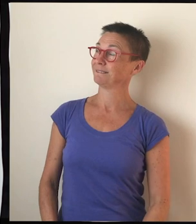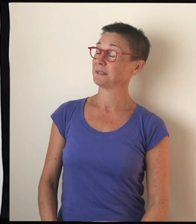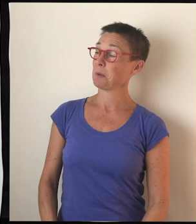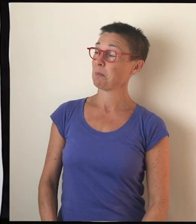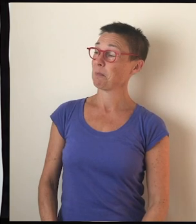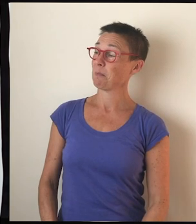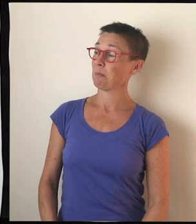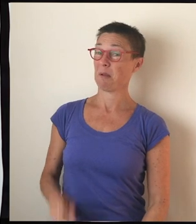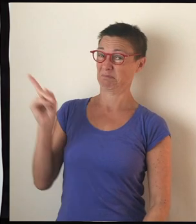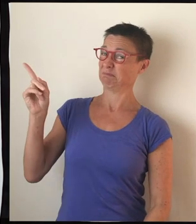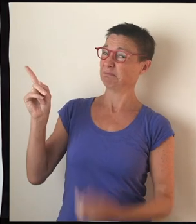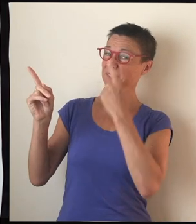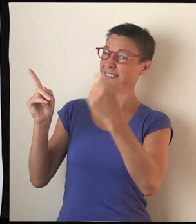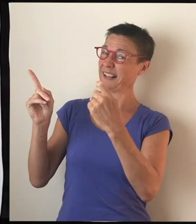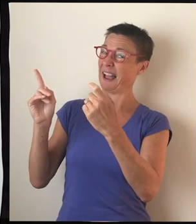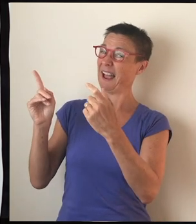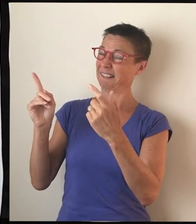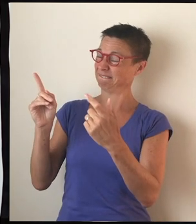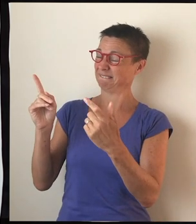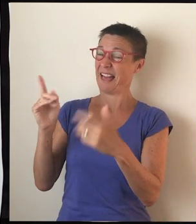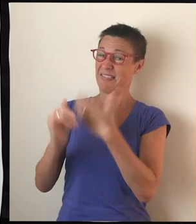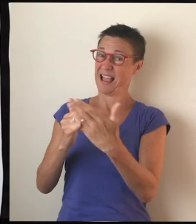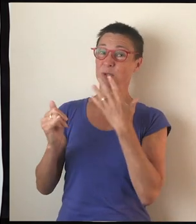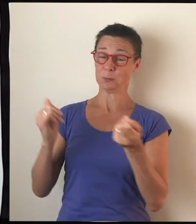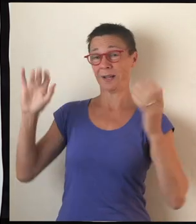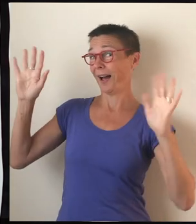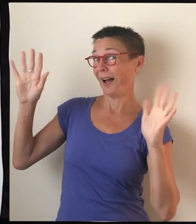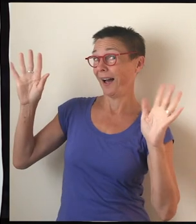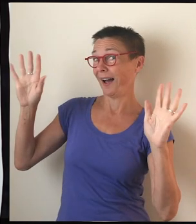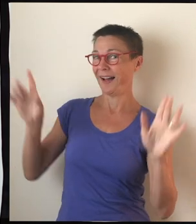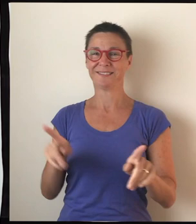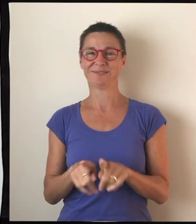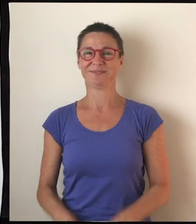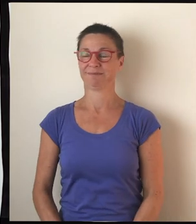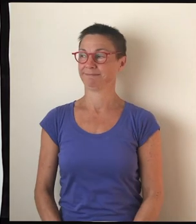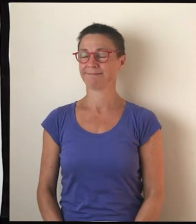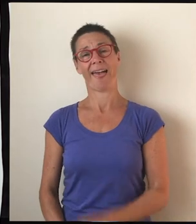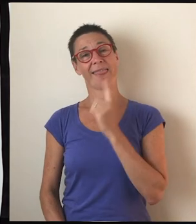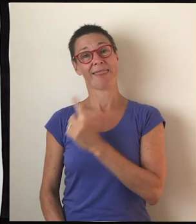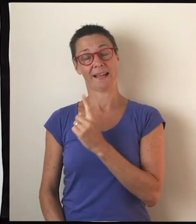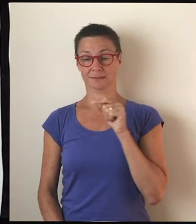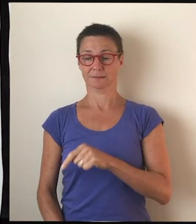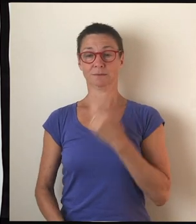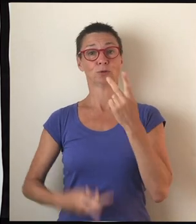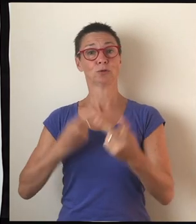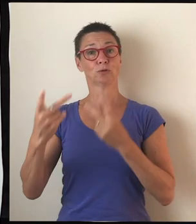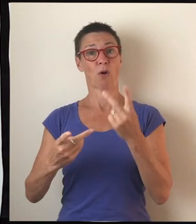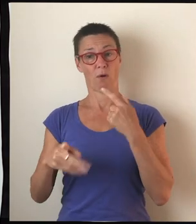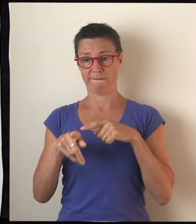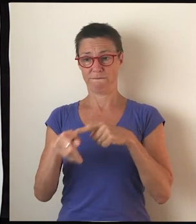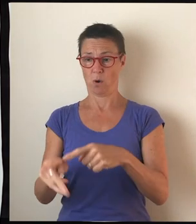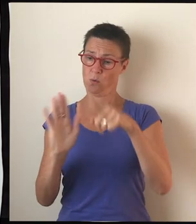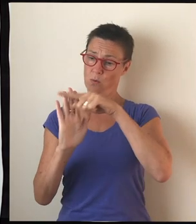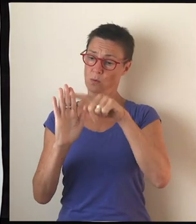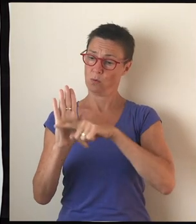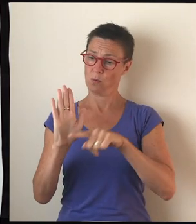Code. And you can finish with jazz hands as well if you like. So, that's the Green Cross Code song. I hope that